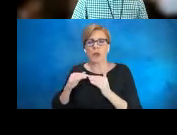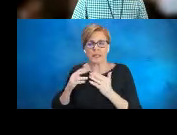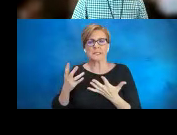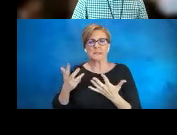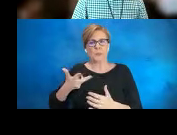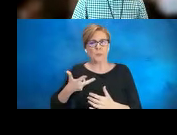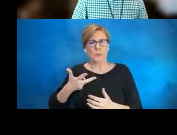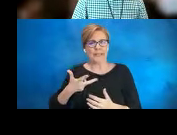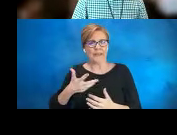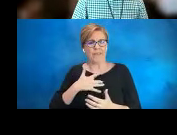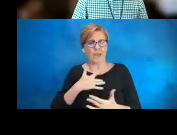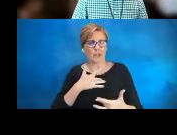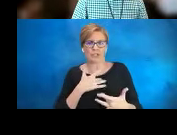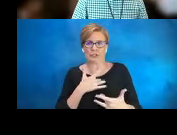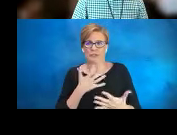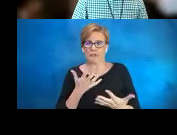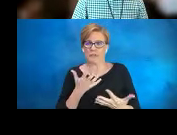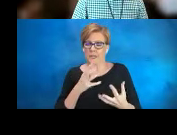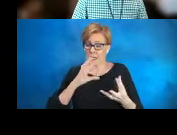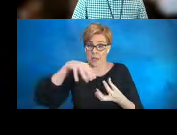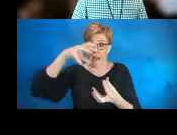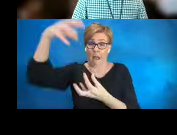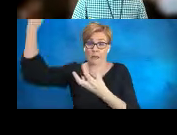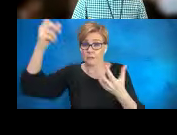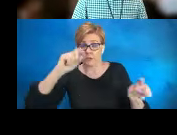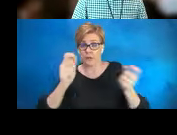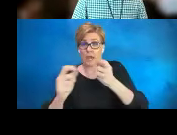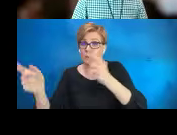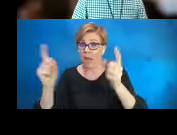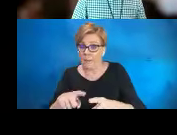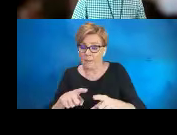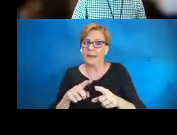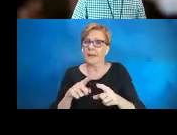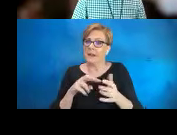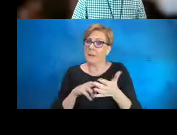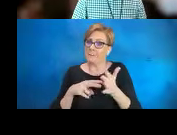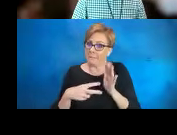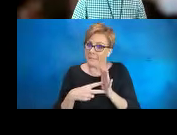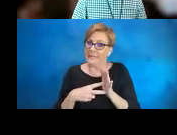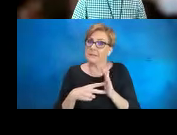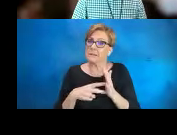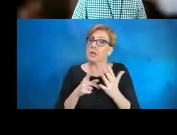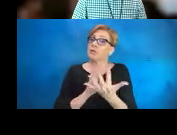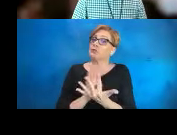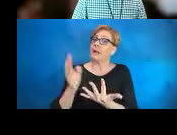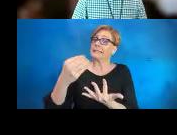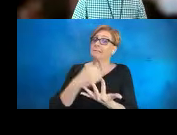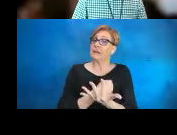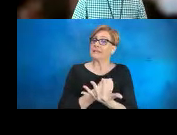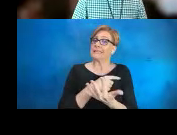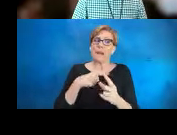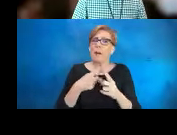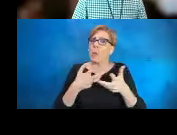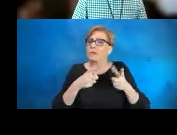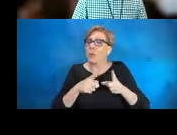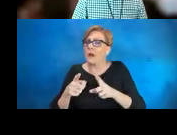that amidst all of this chaos and change, we were actually losing transparency and insight into what was going on